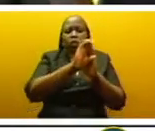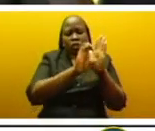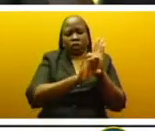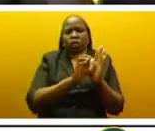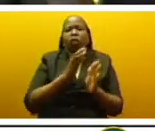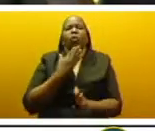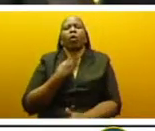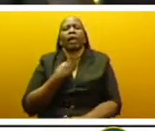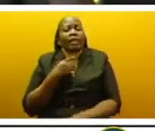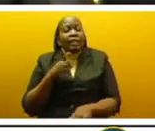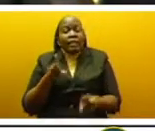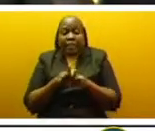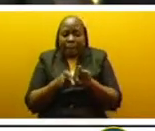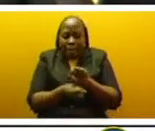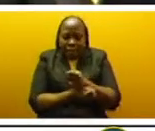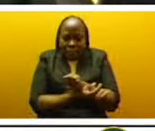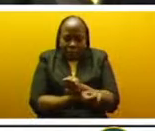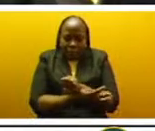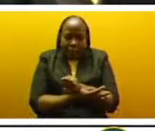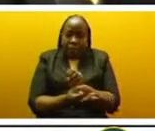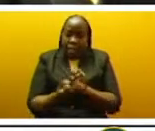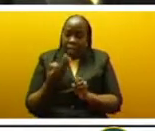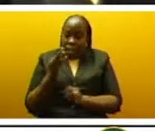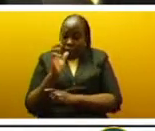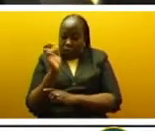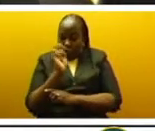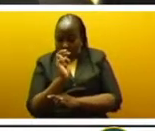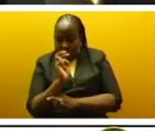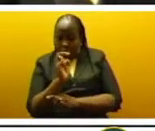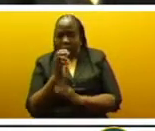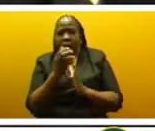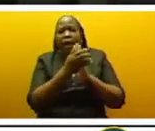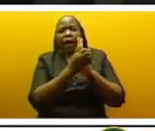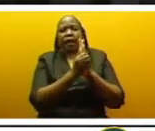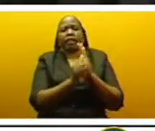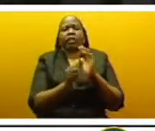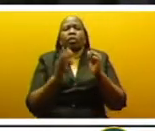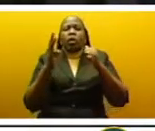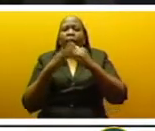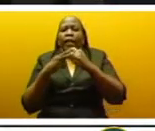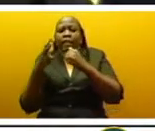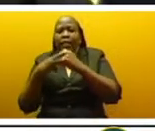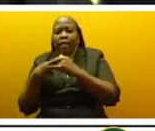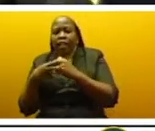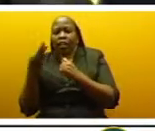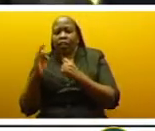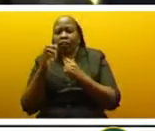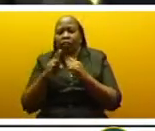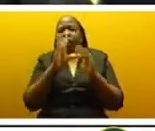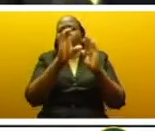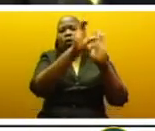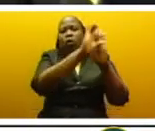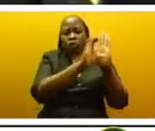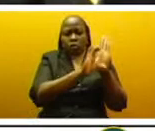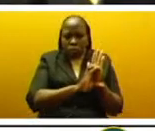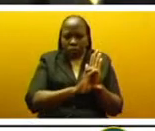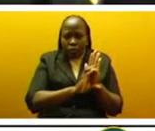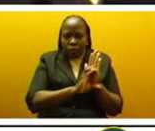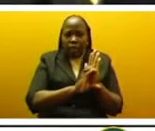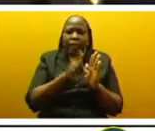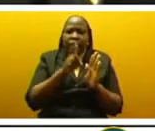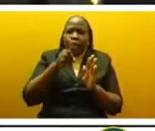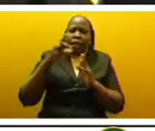or contemplated. If you look at Article 88 of the Constitution, the mandate of the